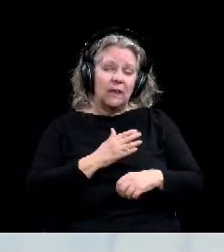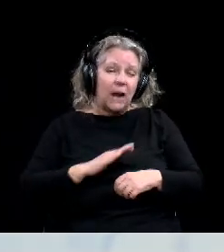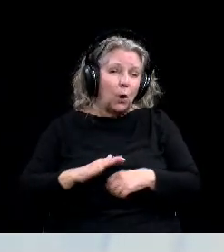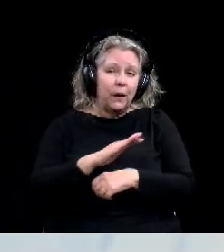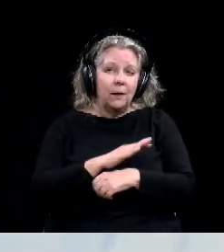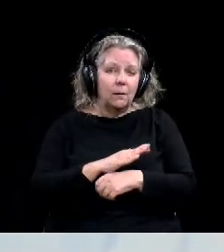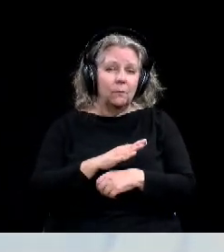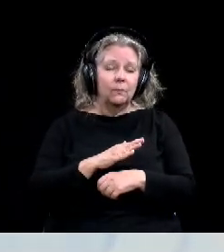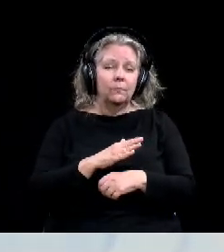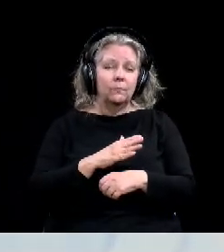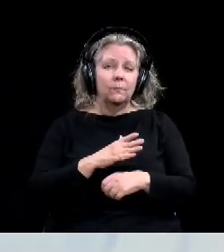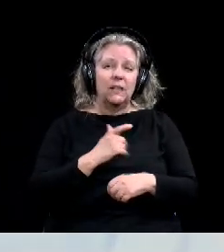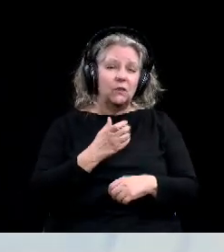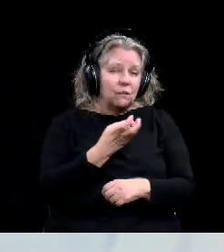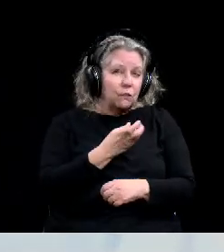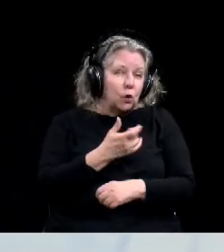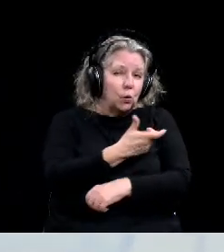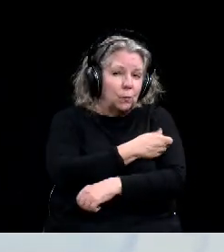Hannah,